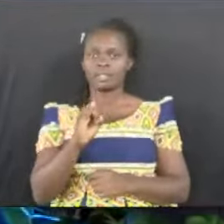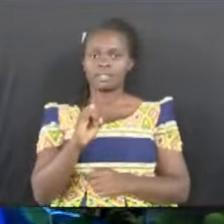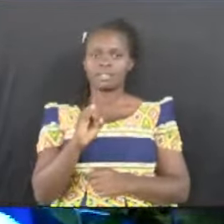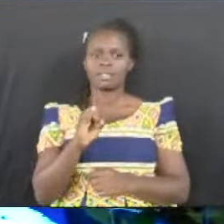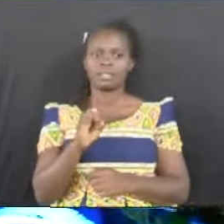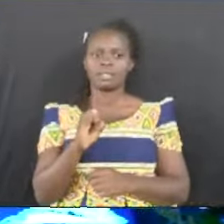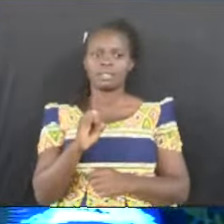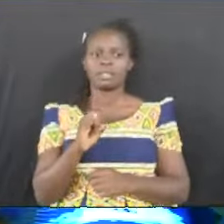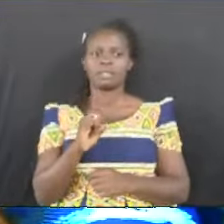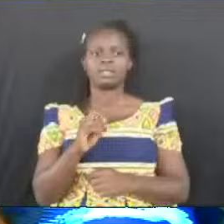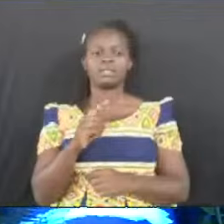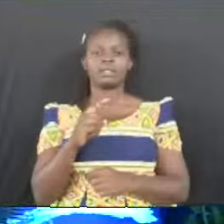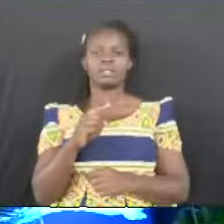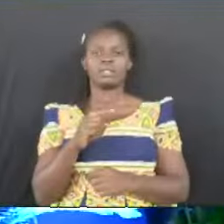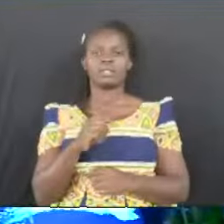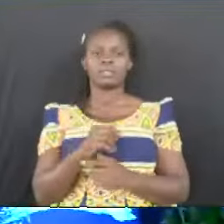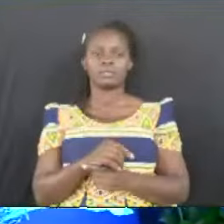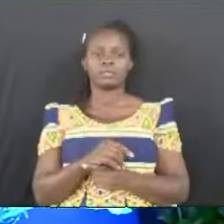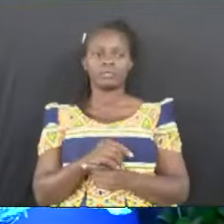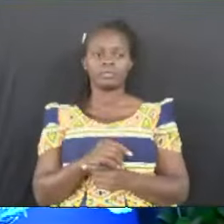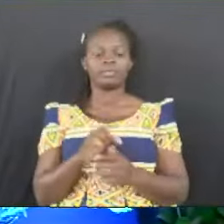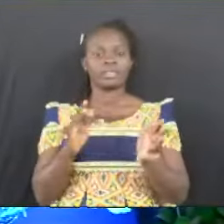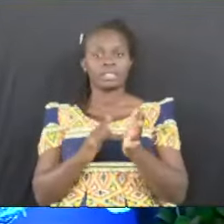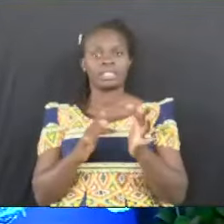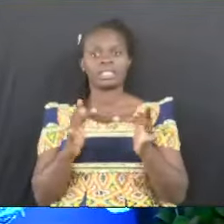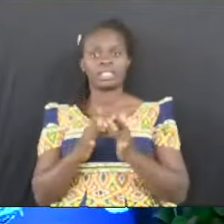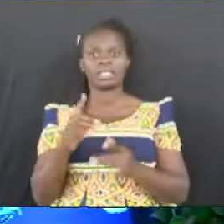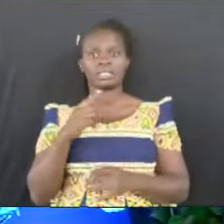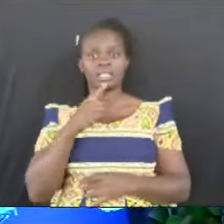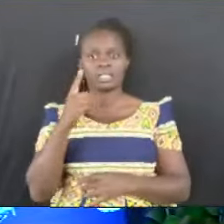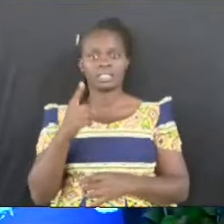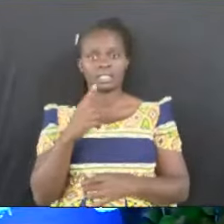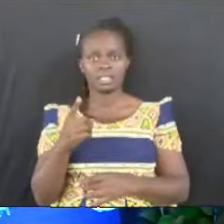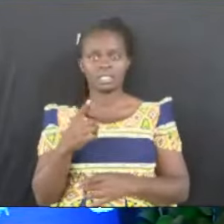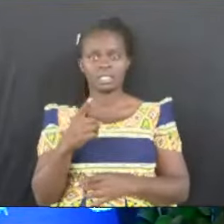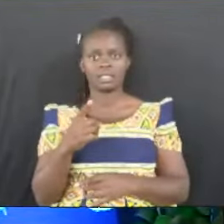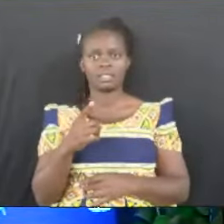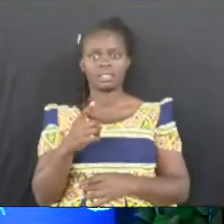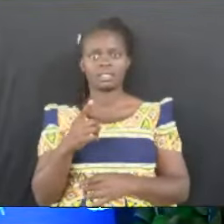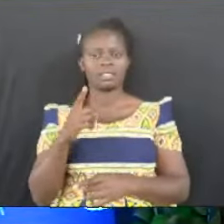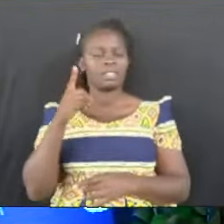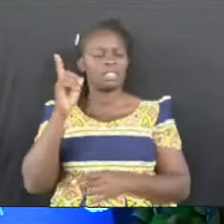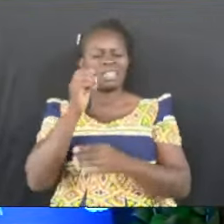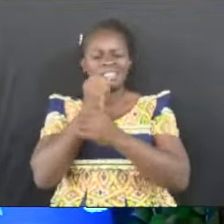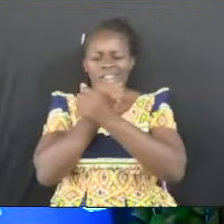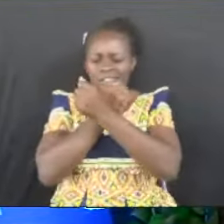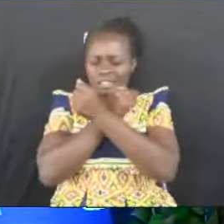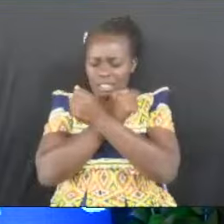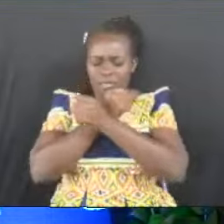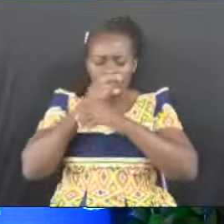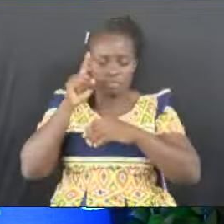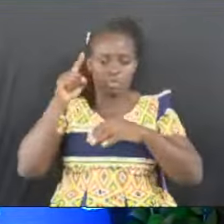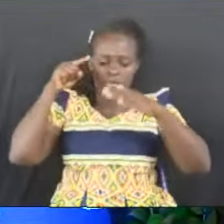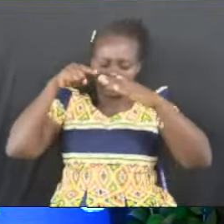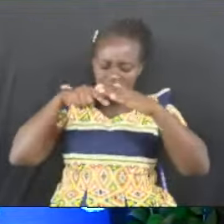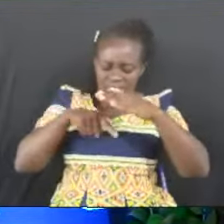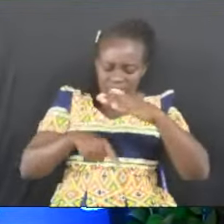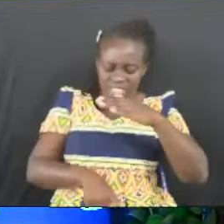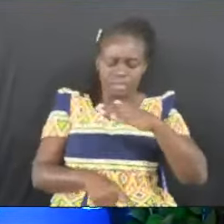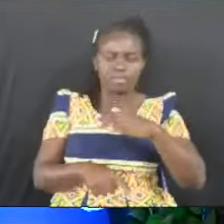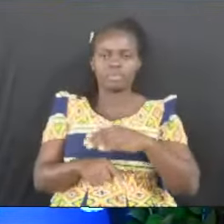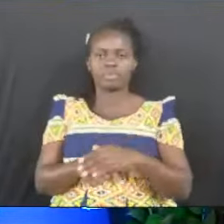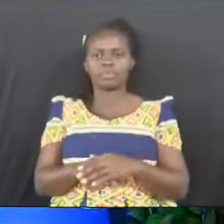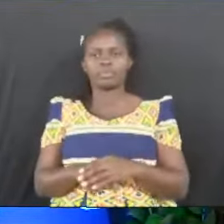is telling us that he loves us so deeply that even he bore the